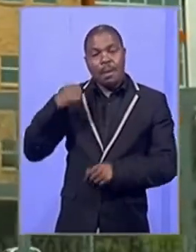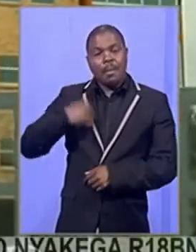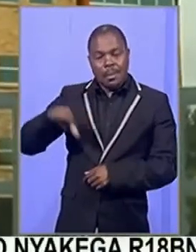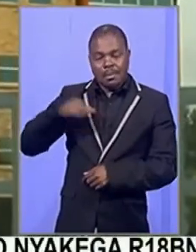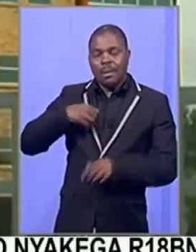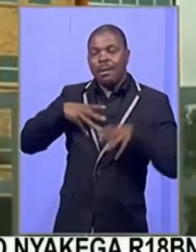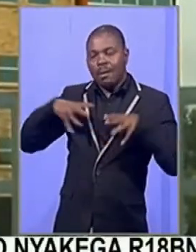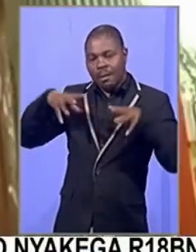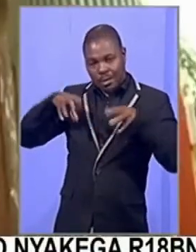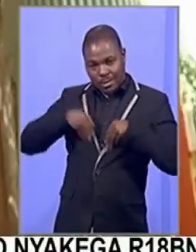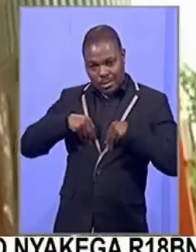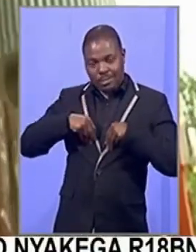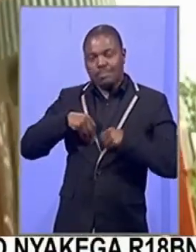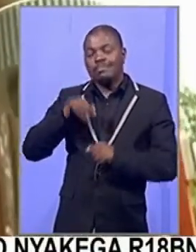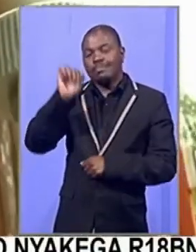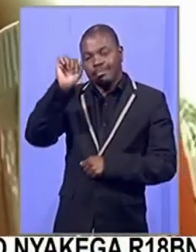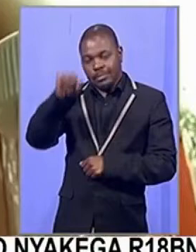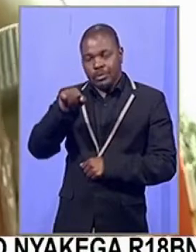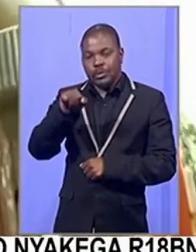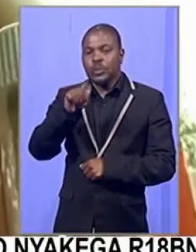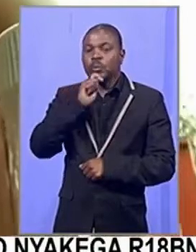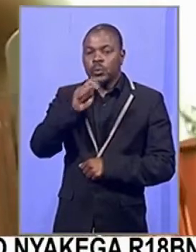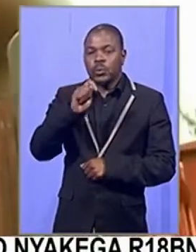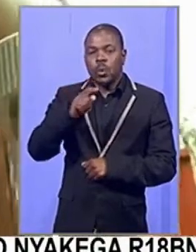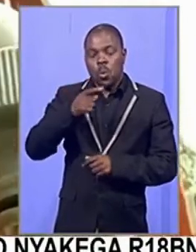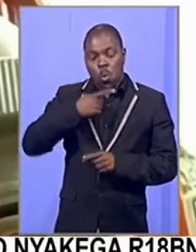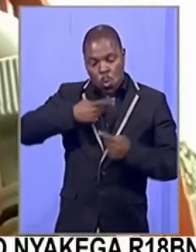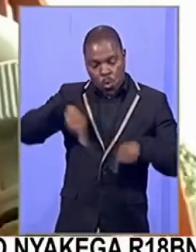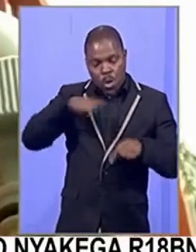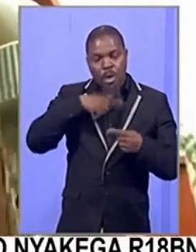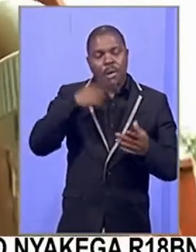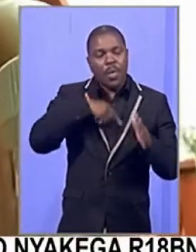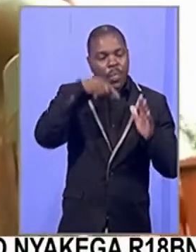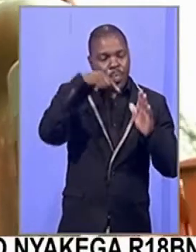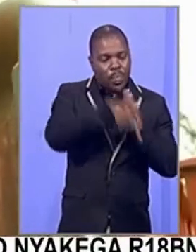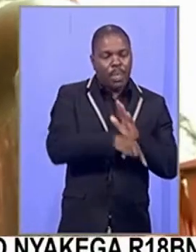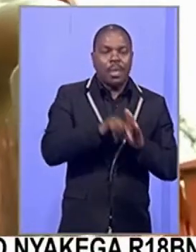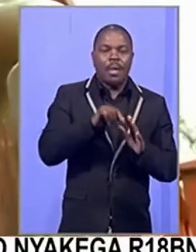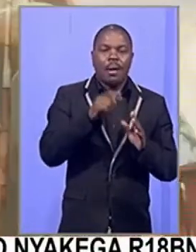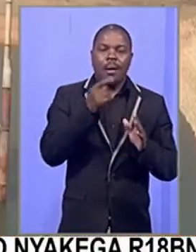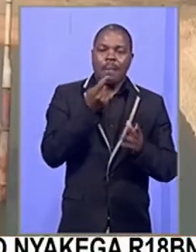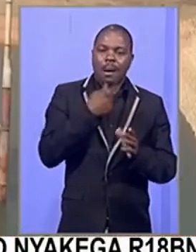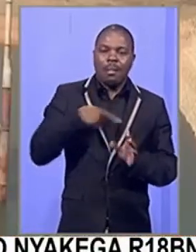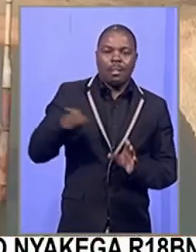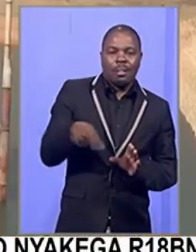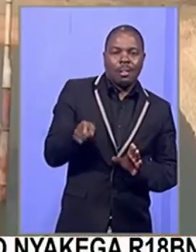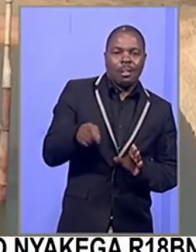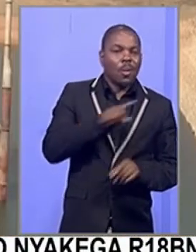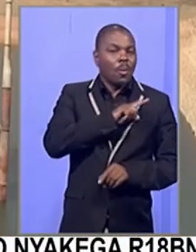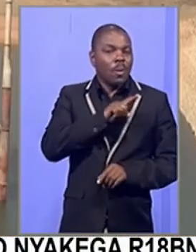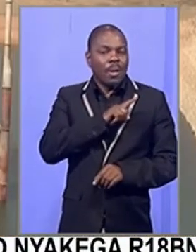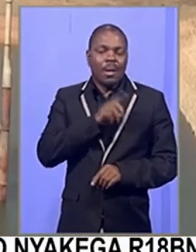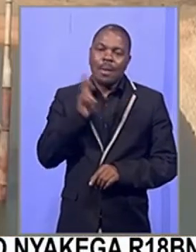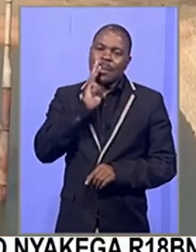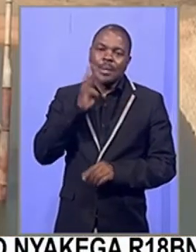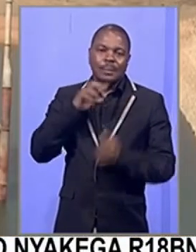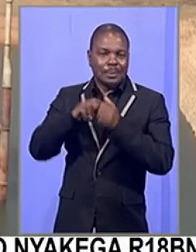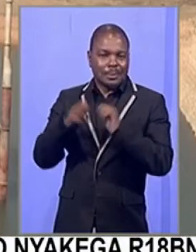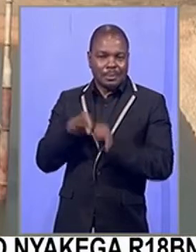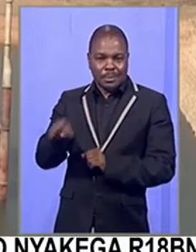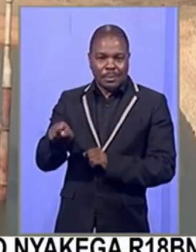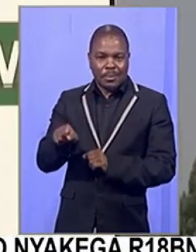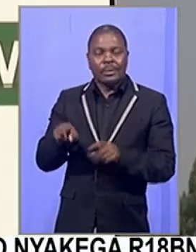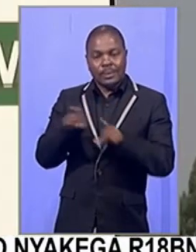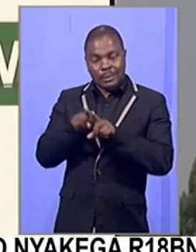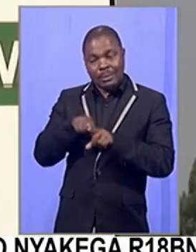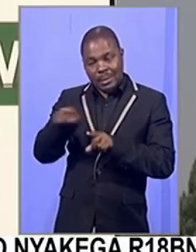gore go na le ka mogo re ile o loba ka gona letseno la mmasepala ka baka la taba ya metsi e tloga le rena